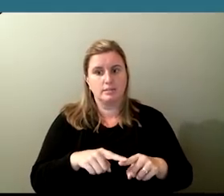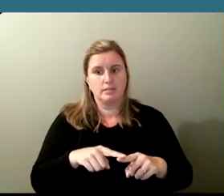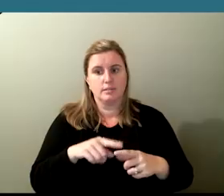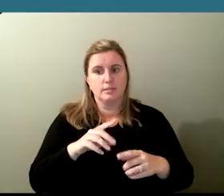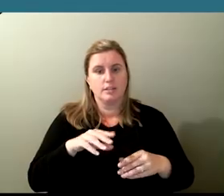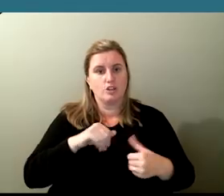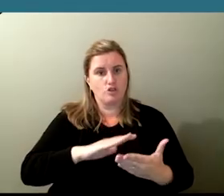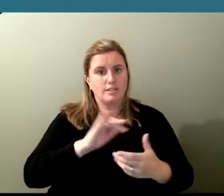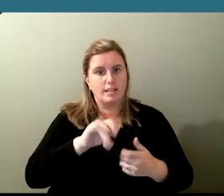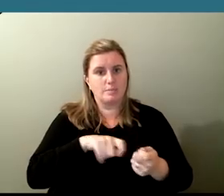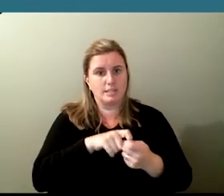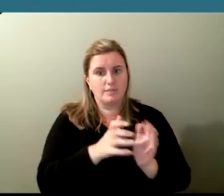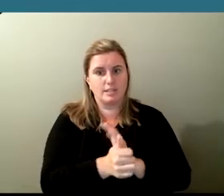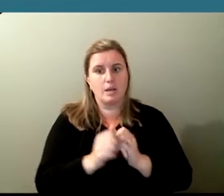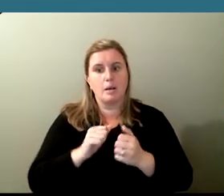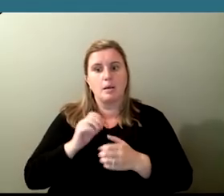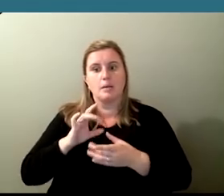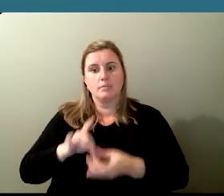skills. Make it data-based.